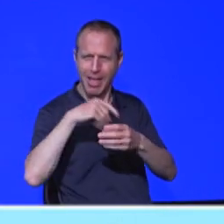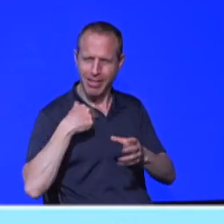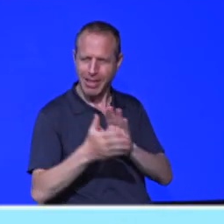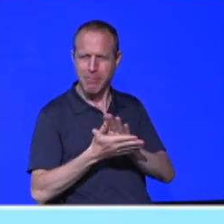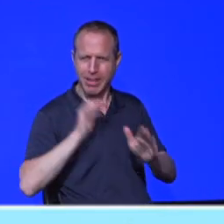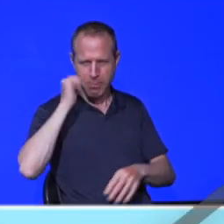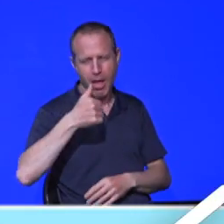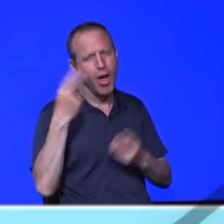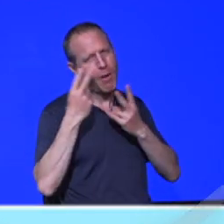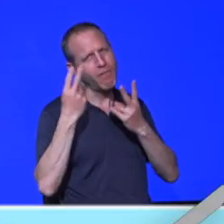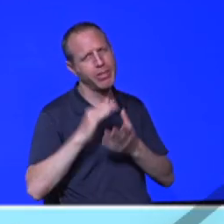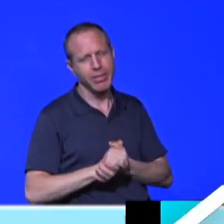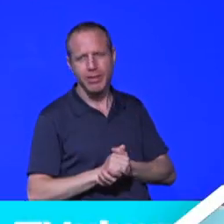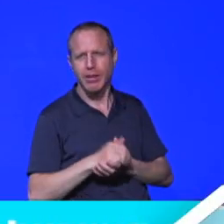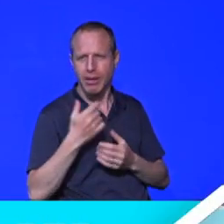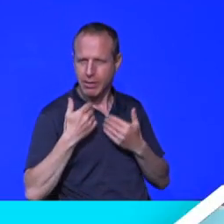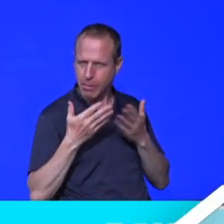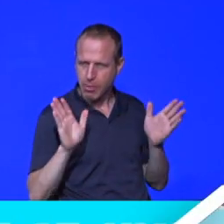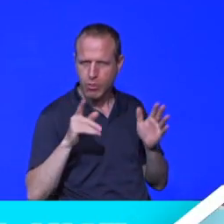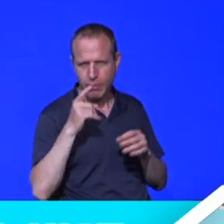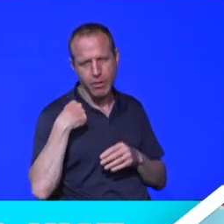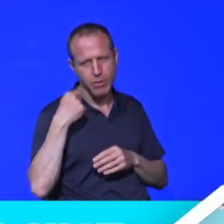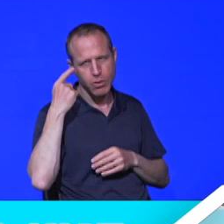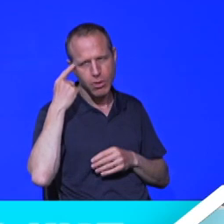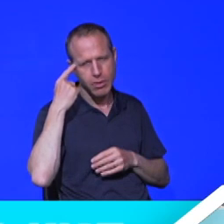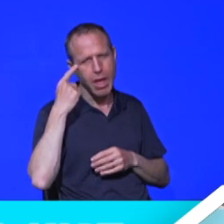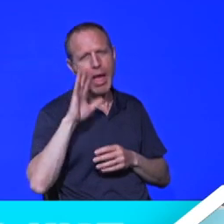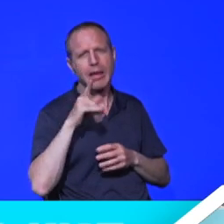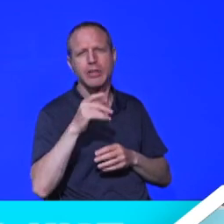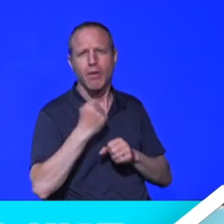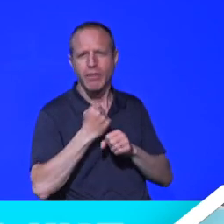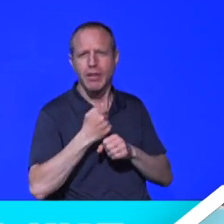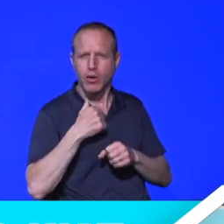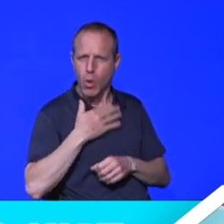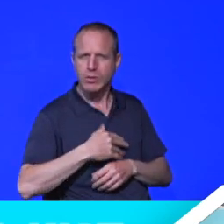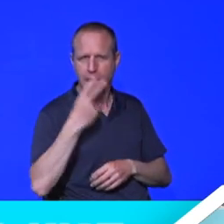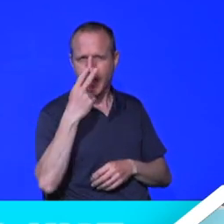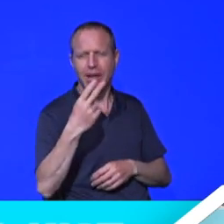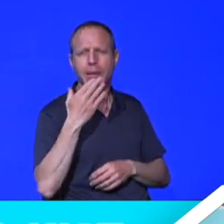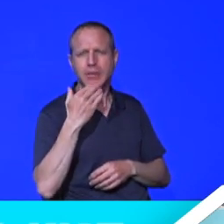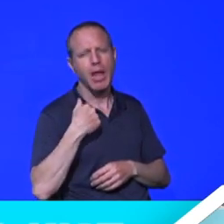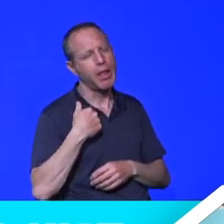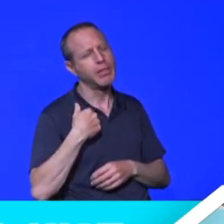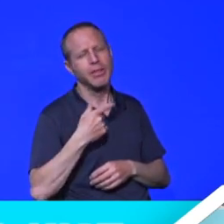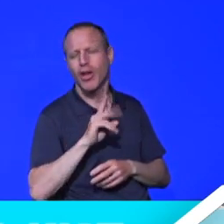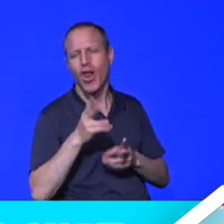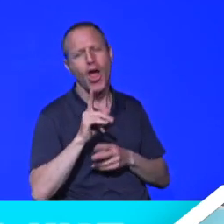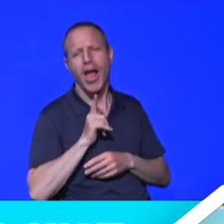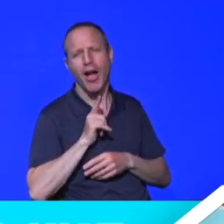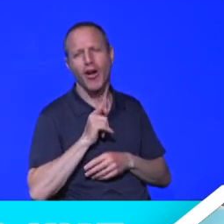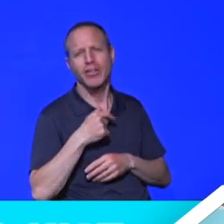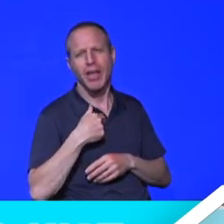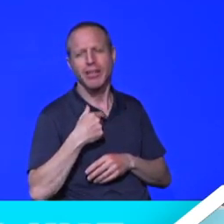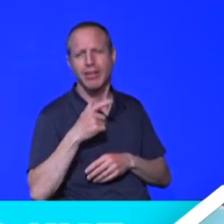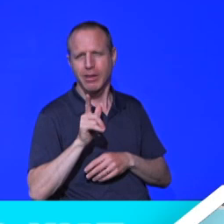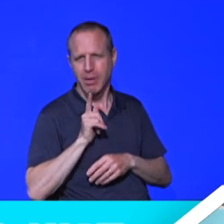tomorrow. Of course. I mean, I'm open and I know how is it the culture there. And I want to visit Israel. I can't wait to be there. I'm waiting for all this